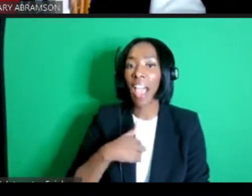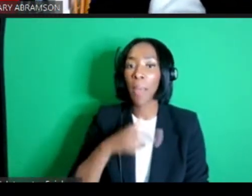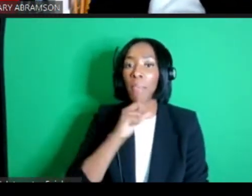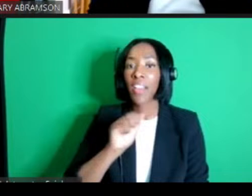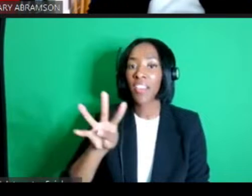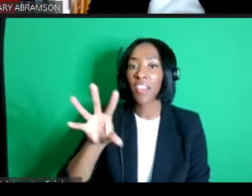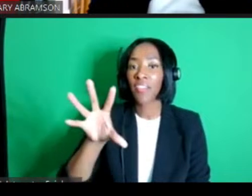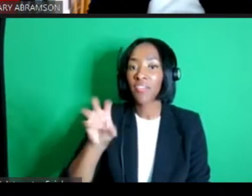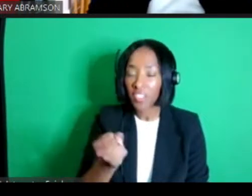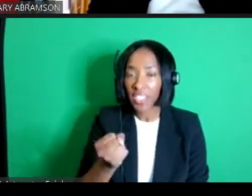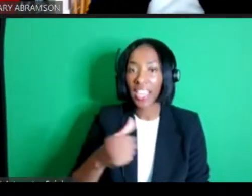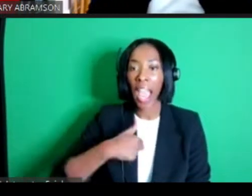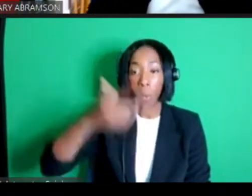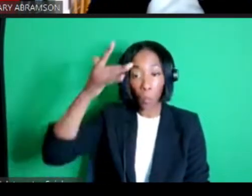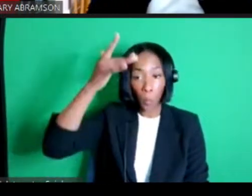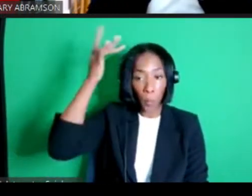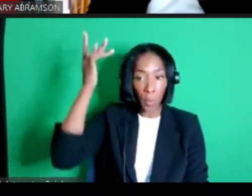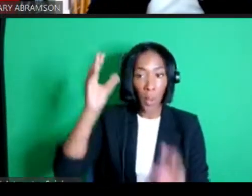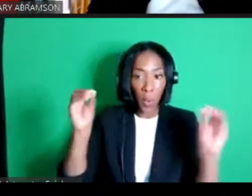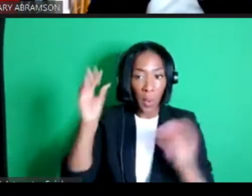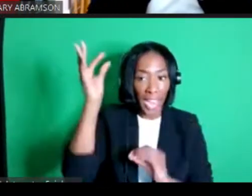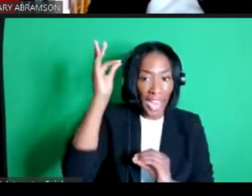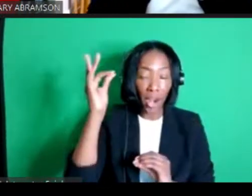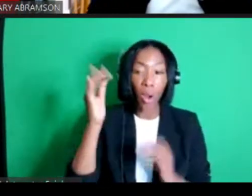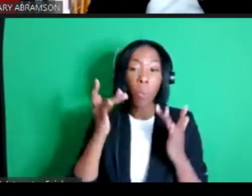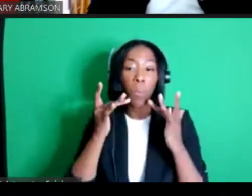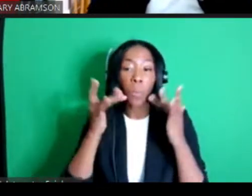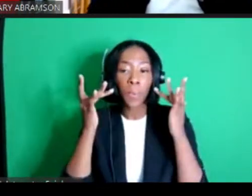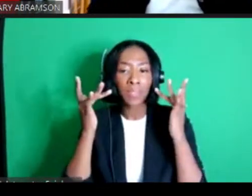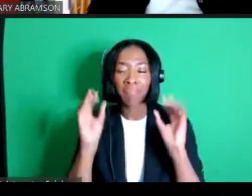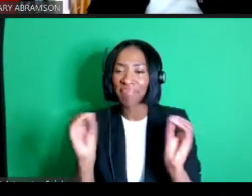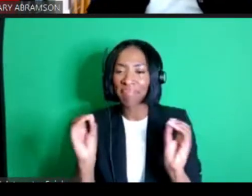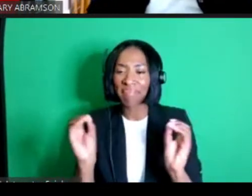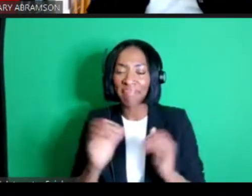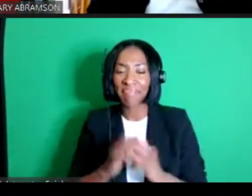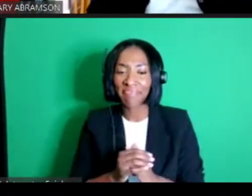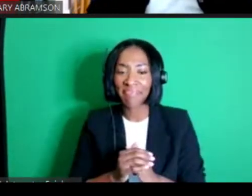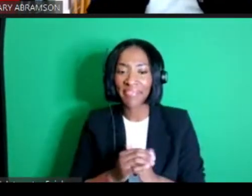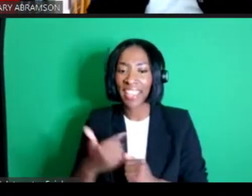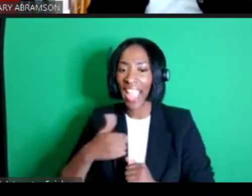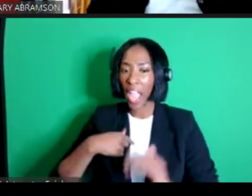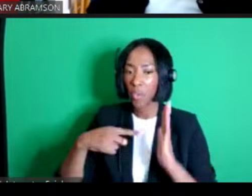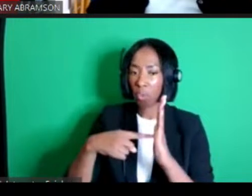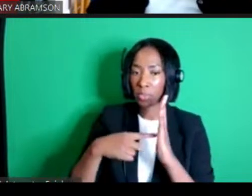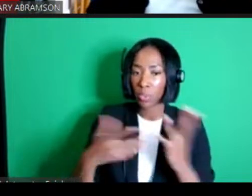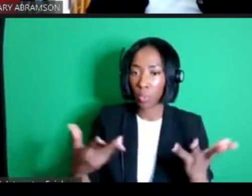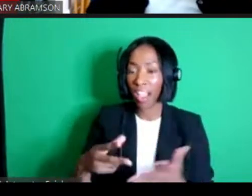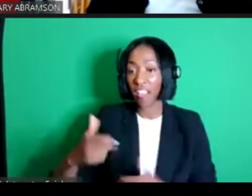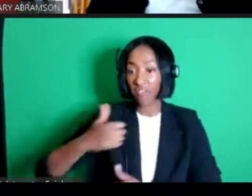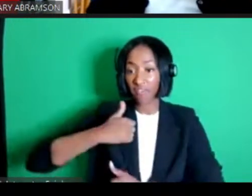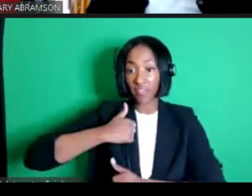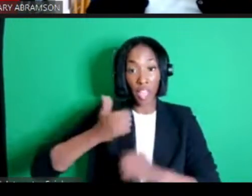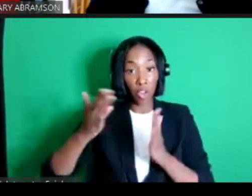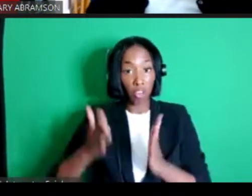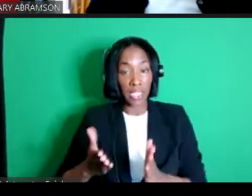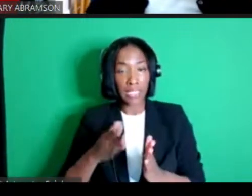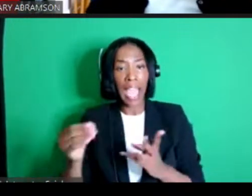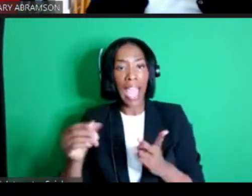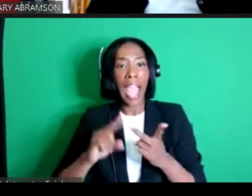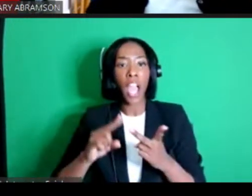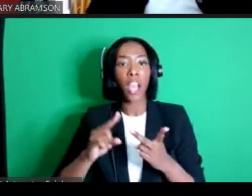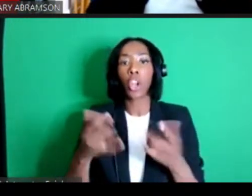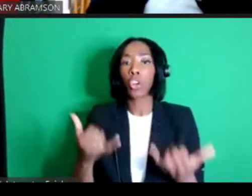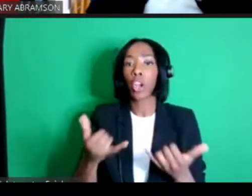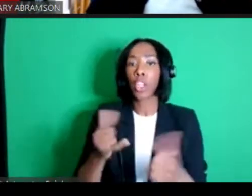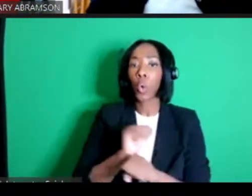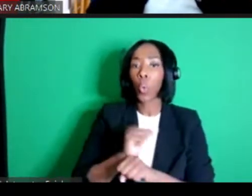have no hair on top of my head nor on my face anymore. I represent veterans, and currently I work for a congressman. I'm a